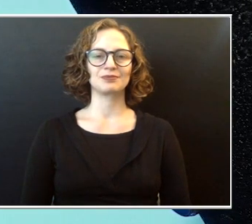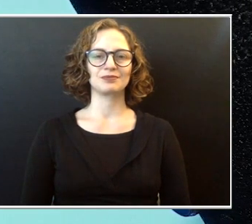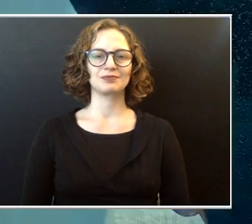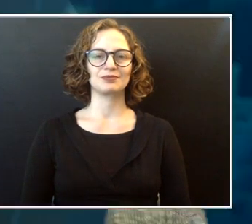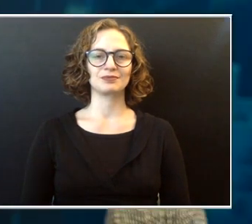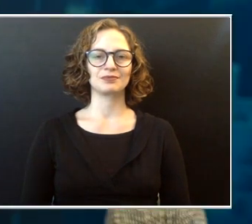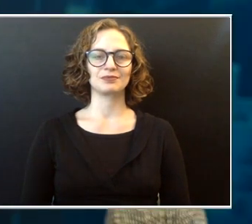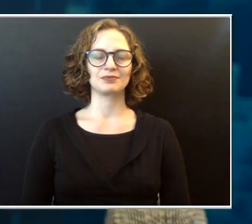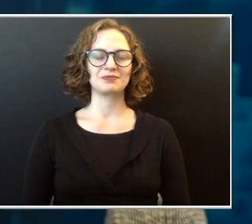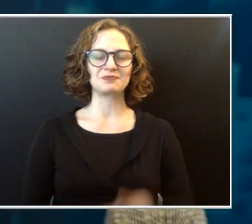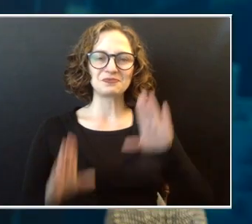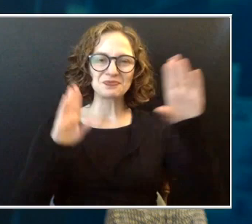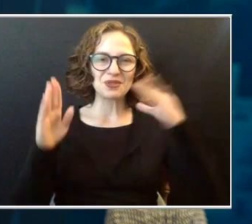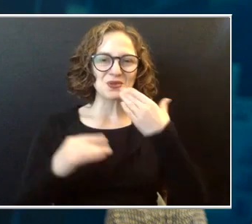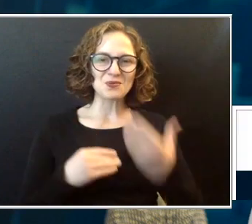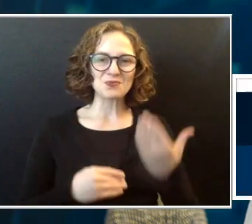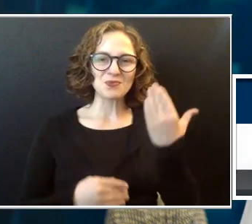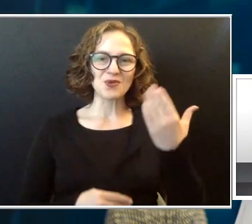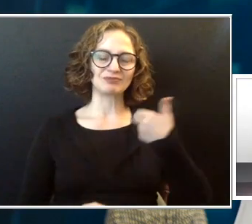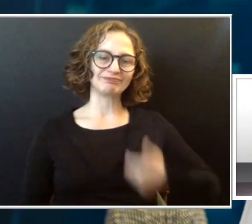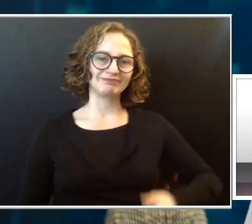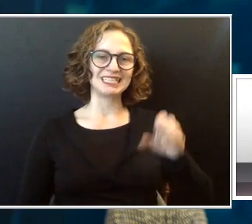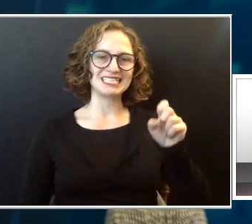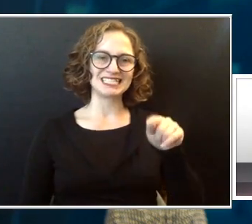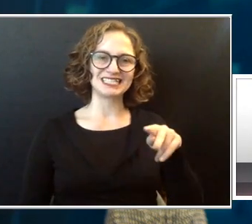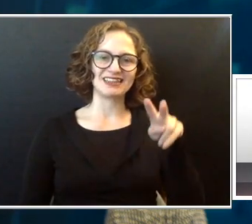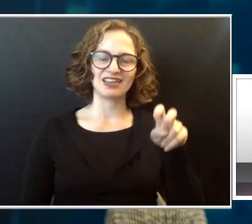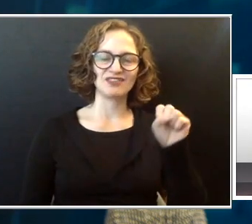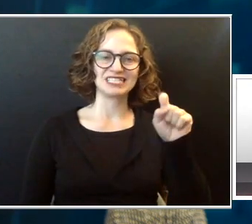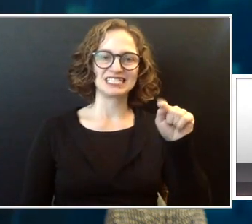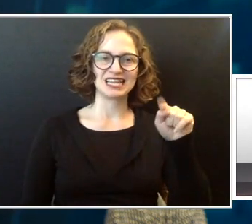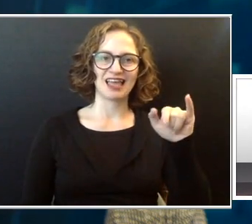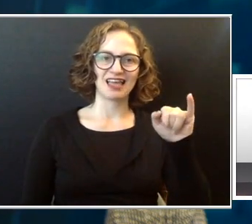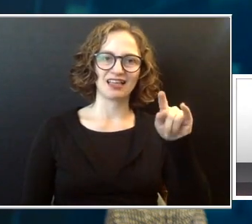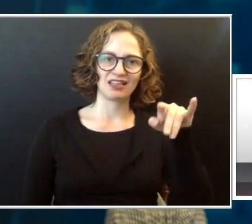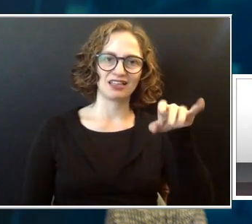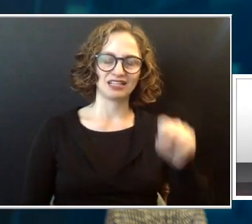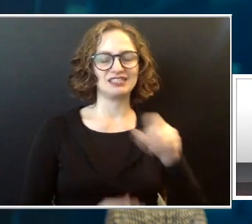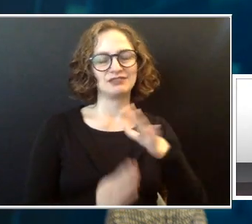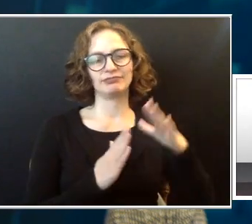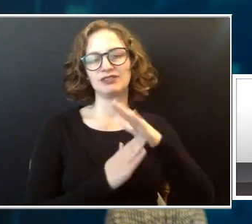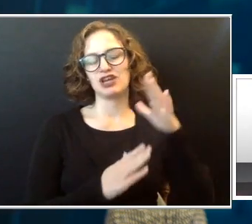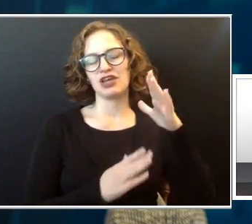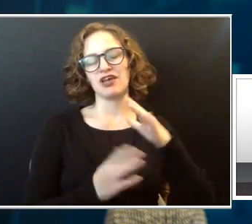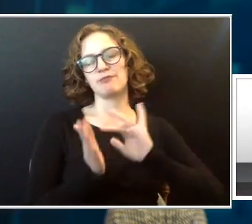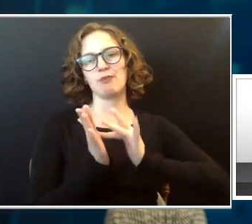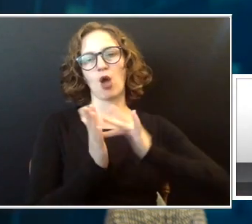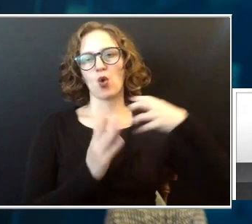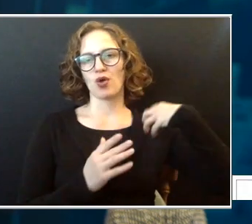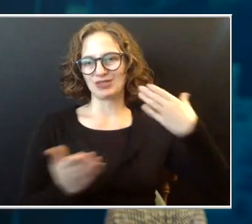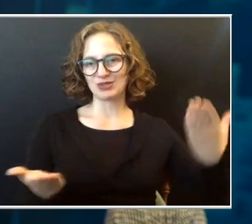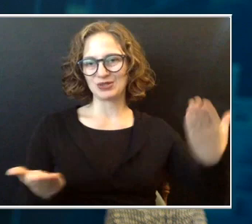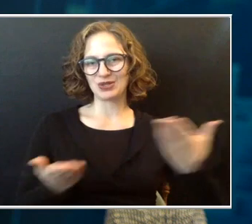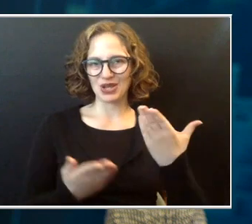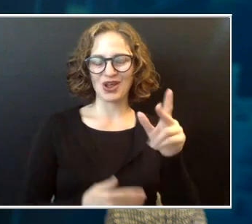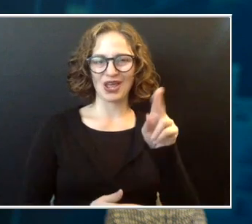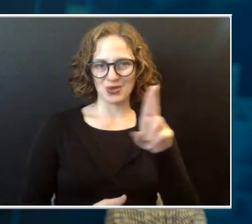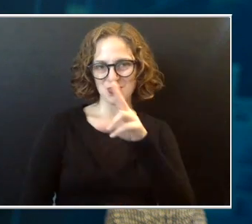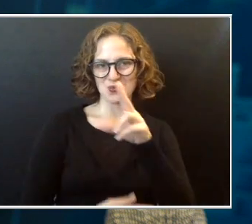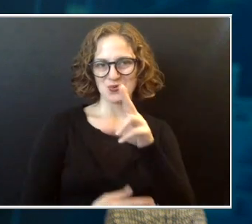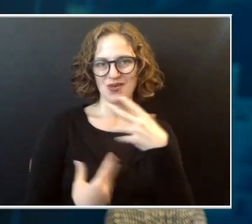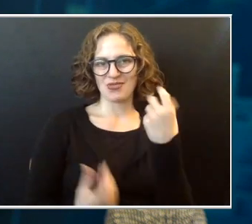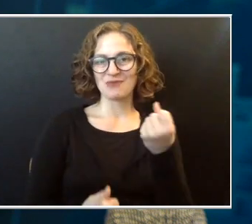Hey, good morning. I'm Dr. Steve Stites, Chief Medical Officer here at the University of Kansas Health System. I am happy to be back with you after taking a break last